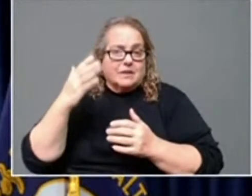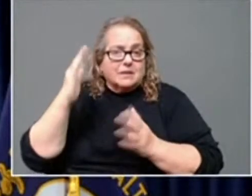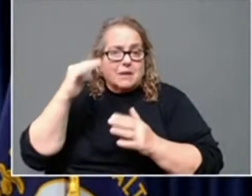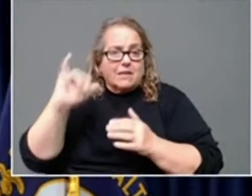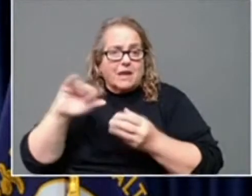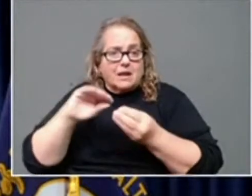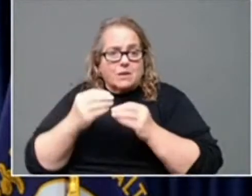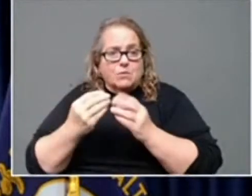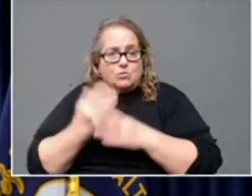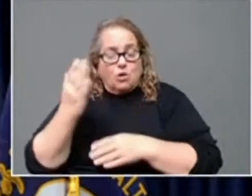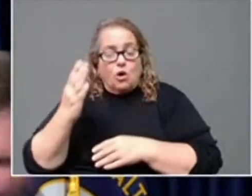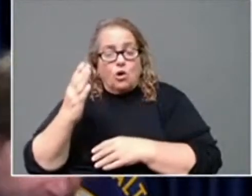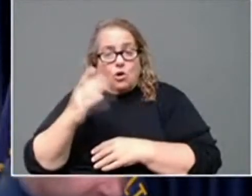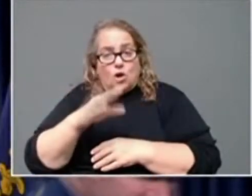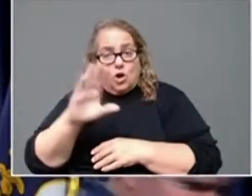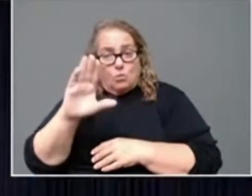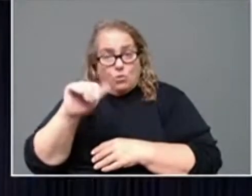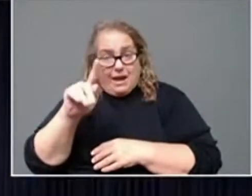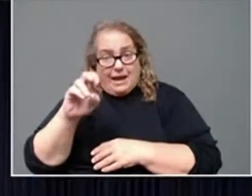good news.